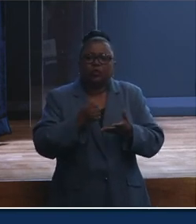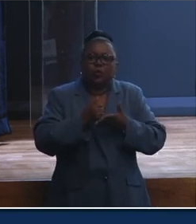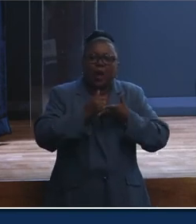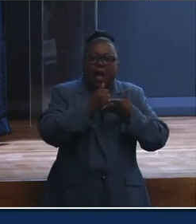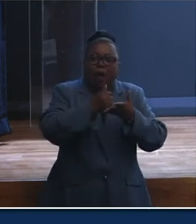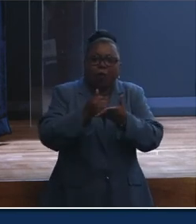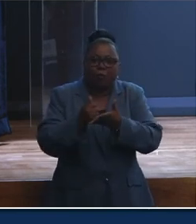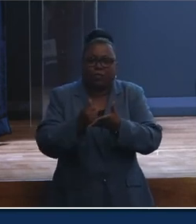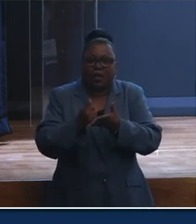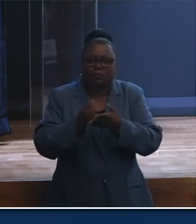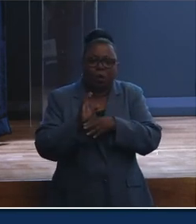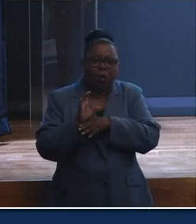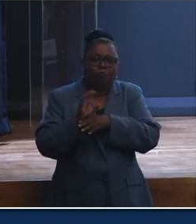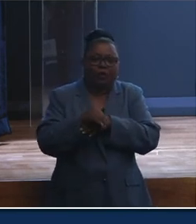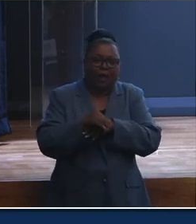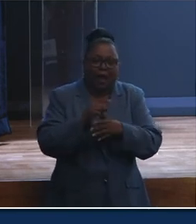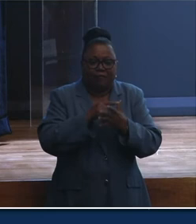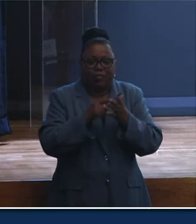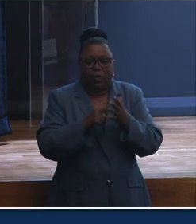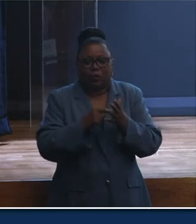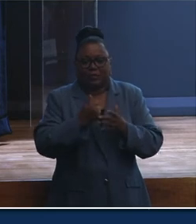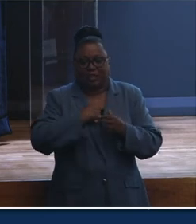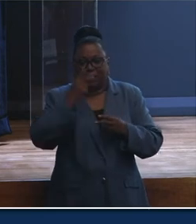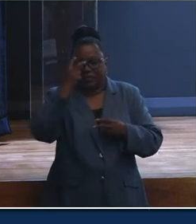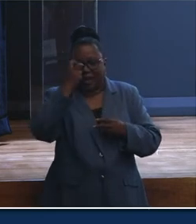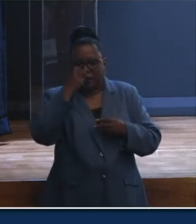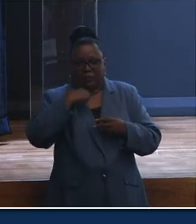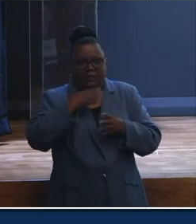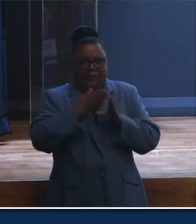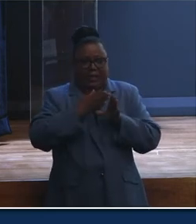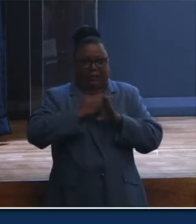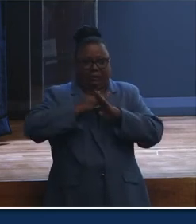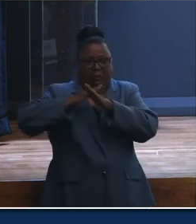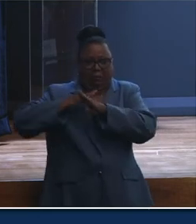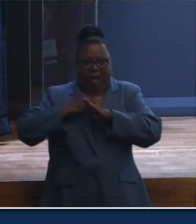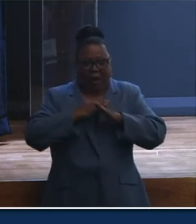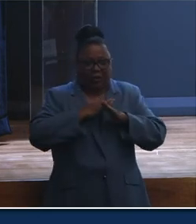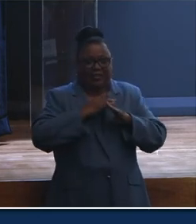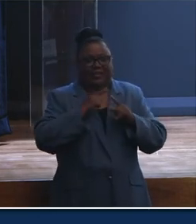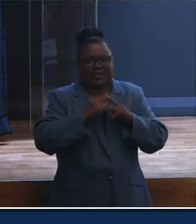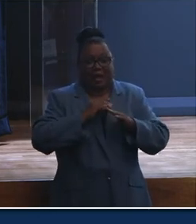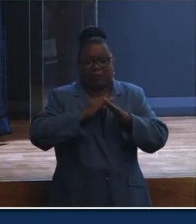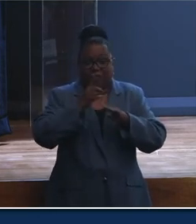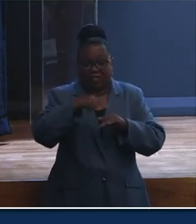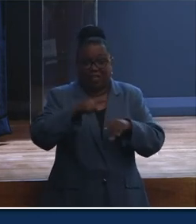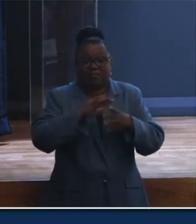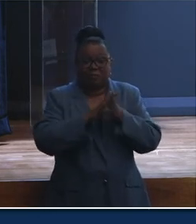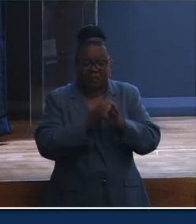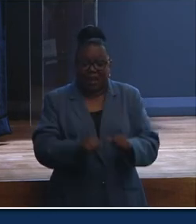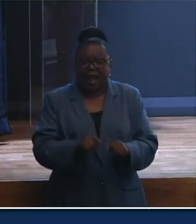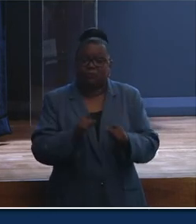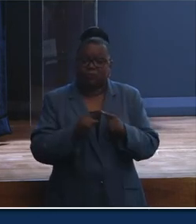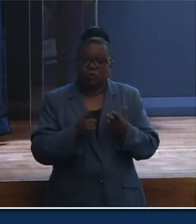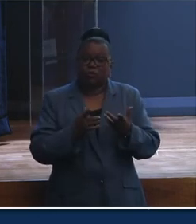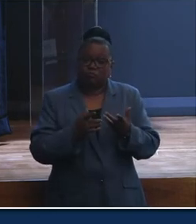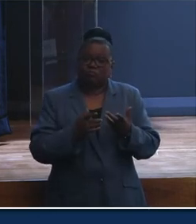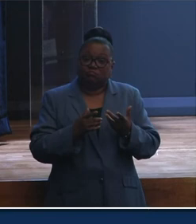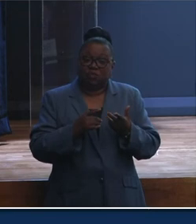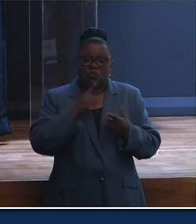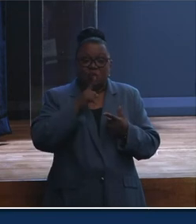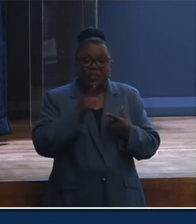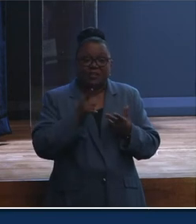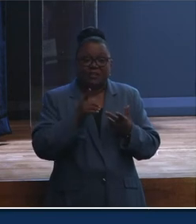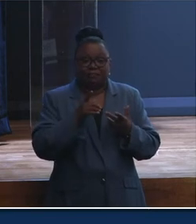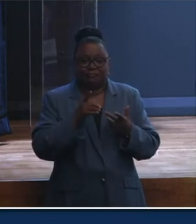them overcome those self-doubts, those psychological barriers that prevent them from being able to really